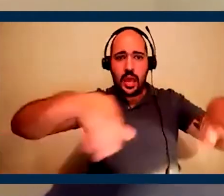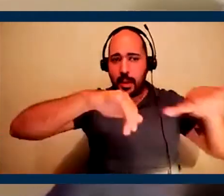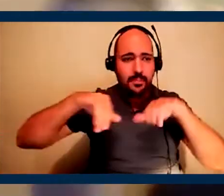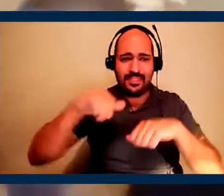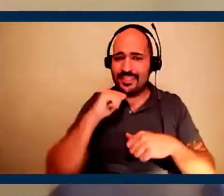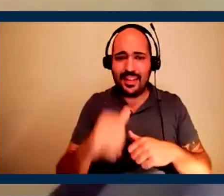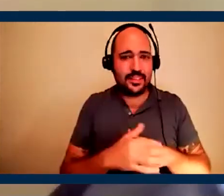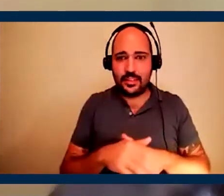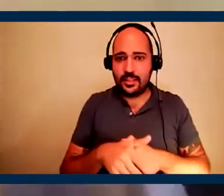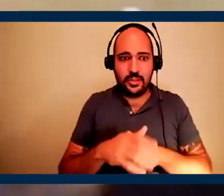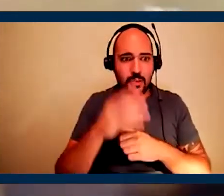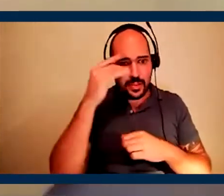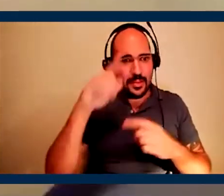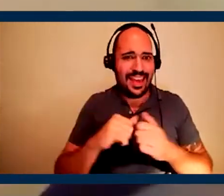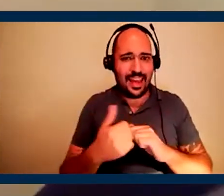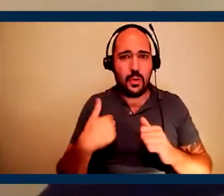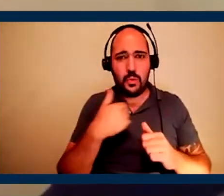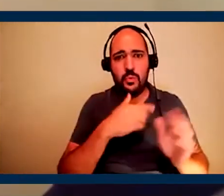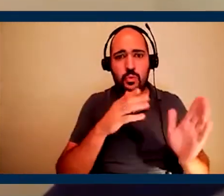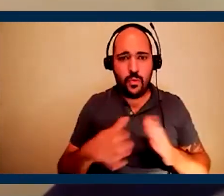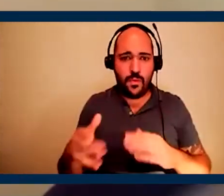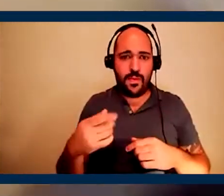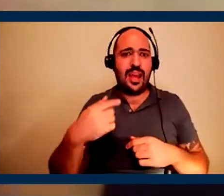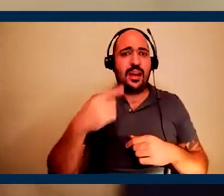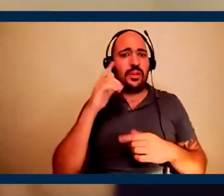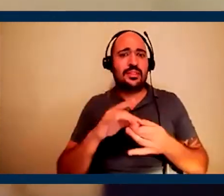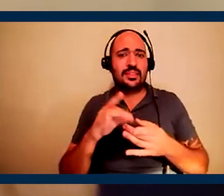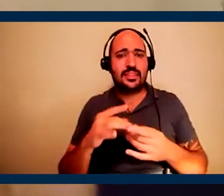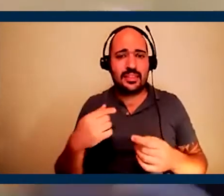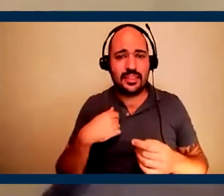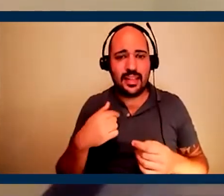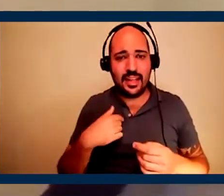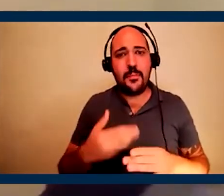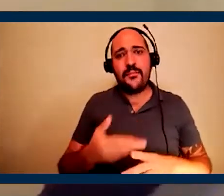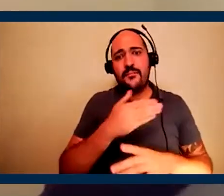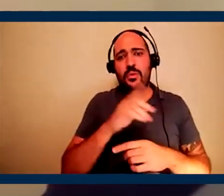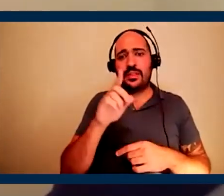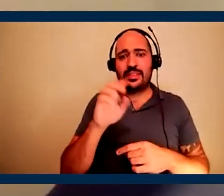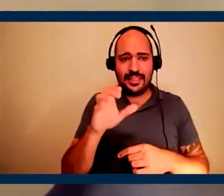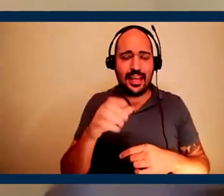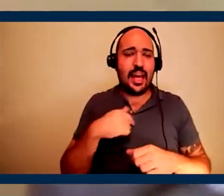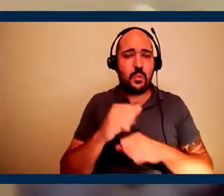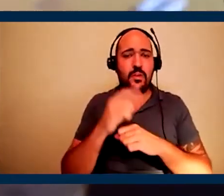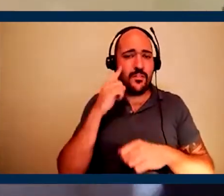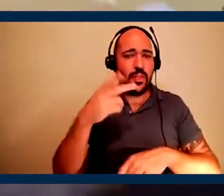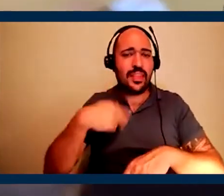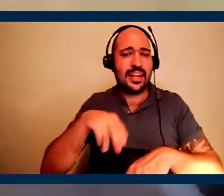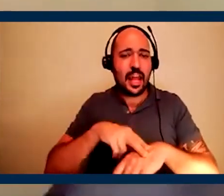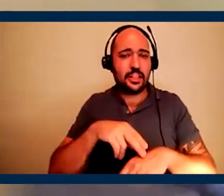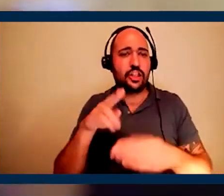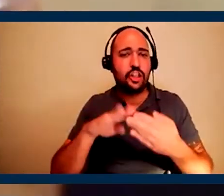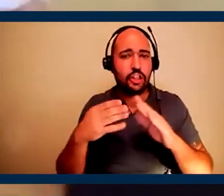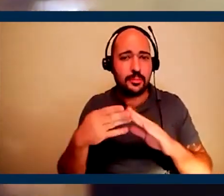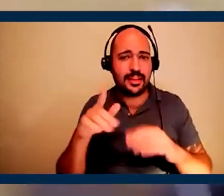think about how we organize, I will say I come from, before working for the DNC, I worked for the National Urban League. And we had